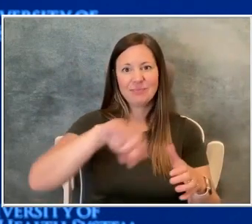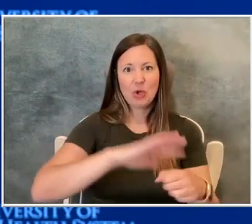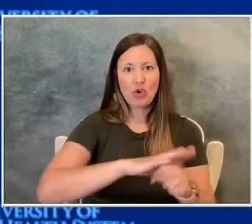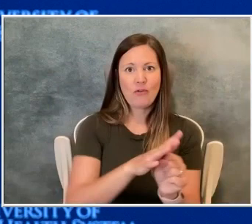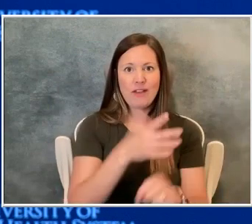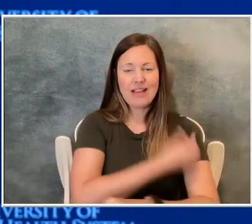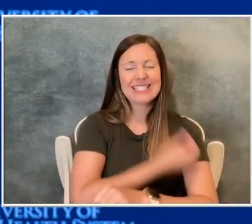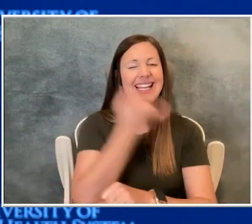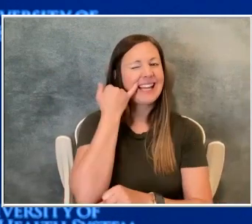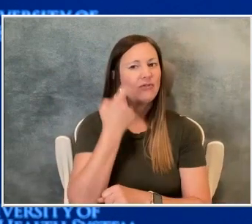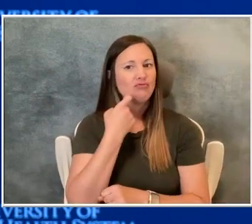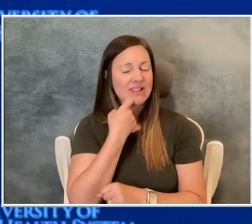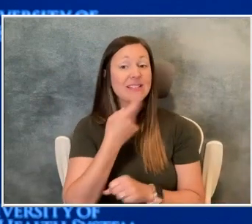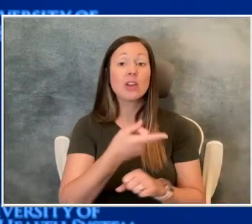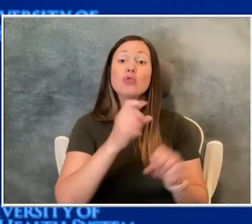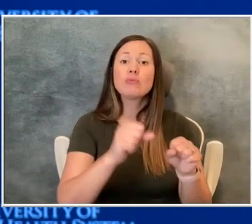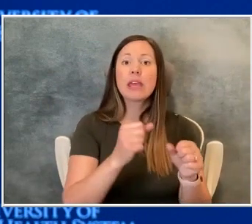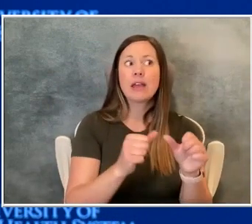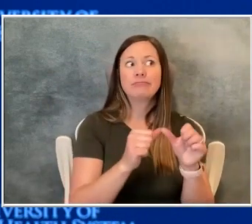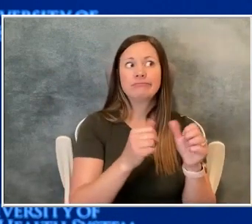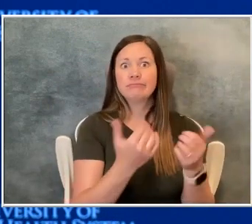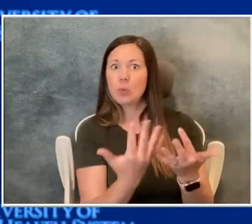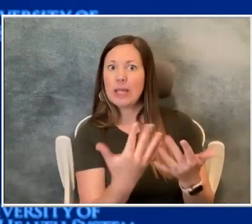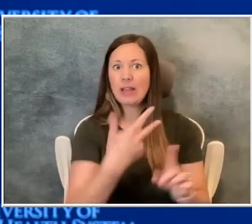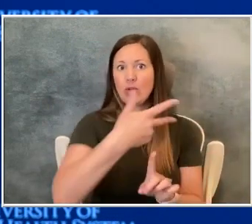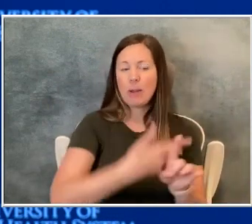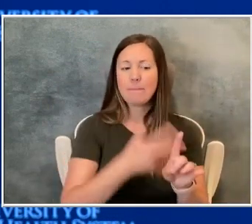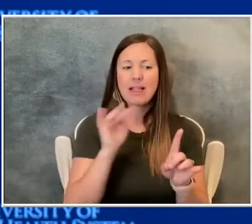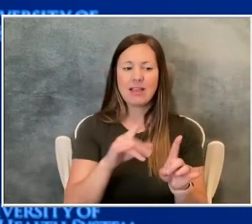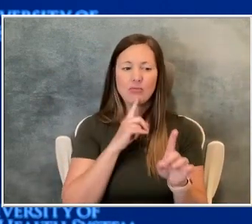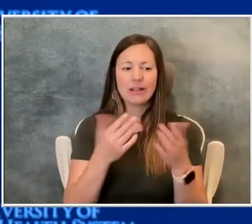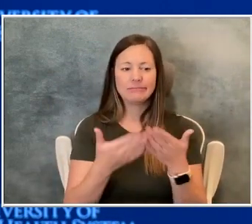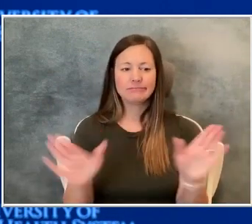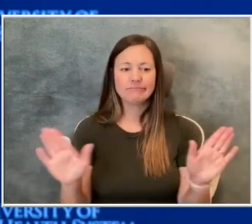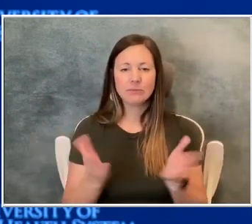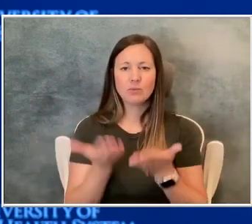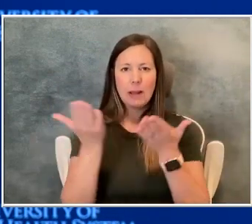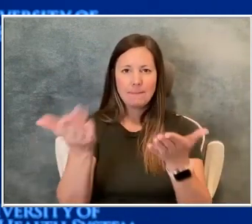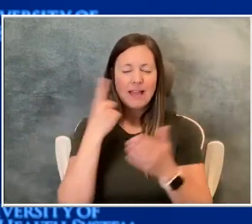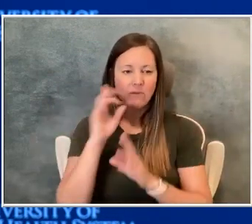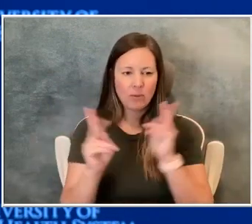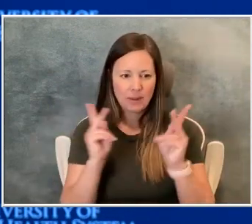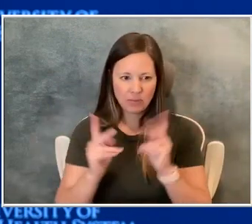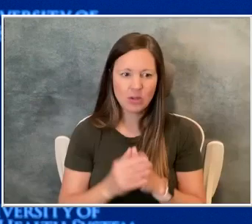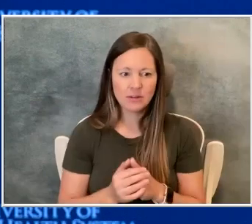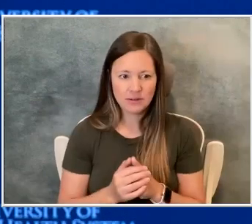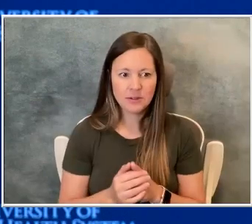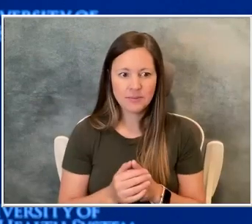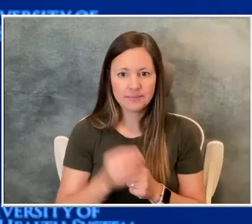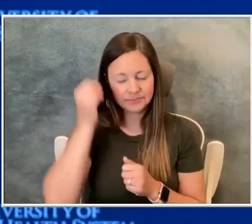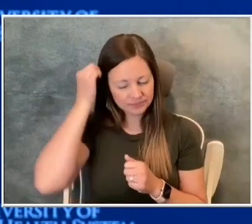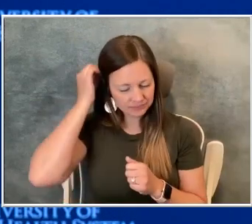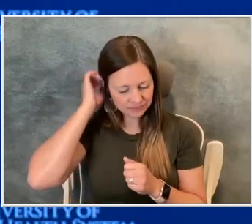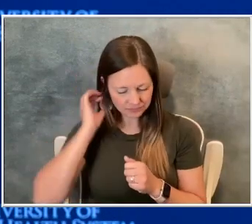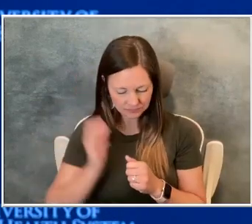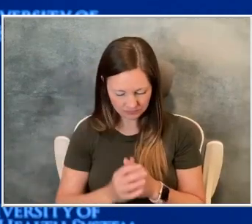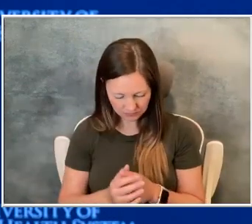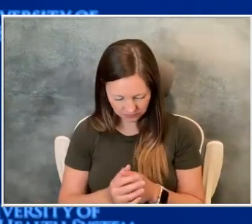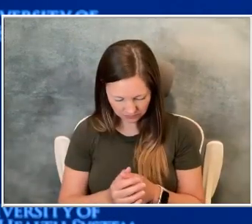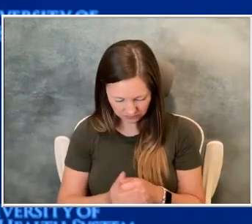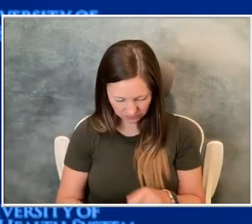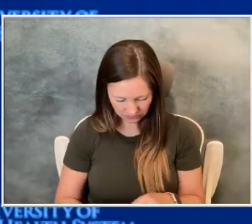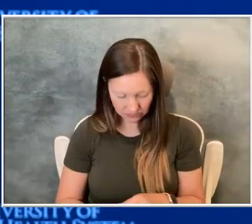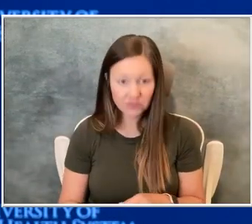the blanket recommendation we are giving to people. By that time, you'll have a decrease or a contraction of